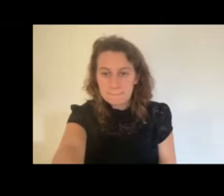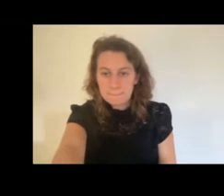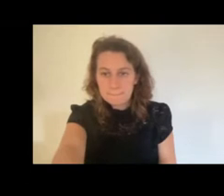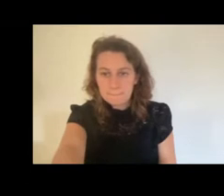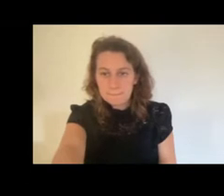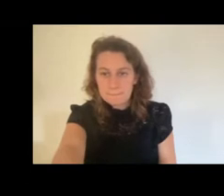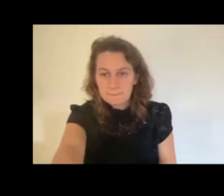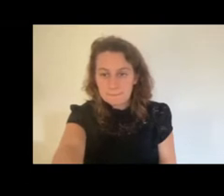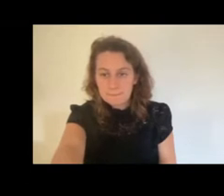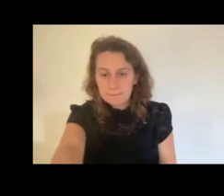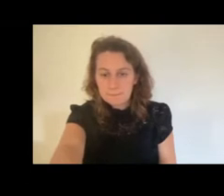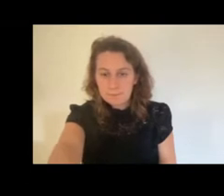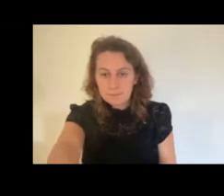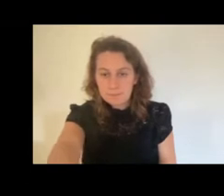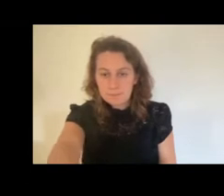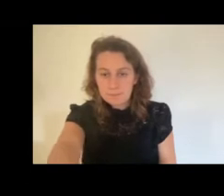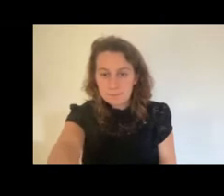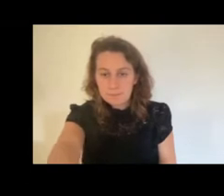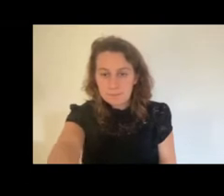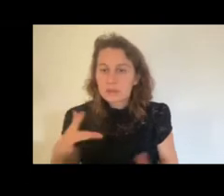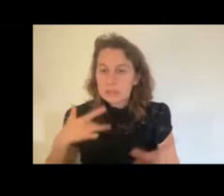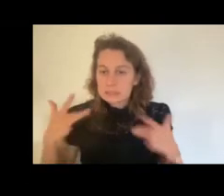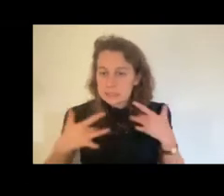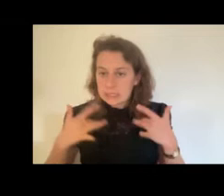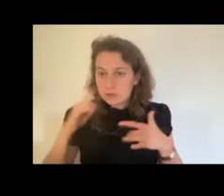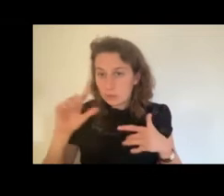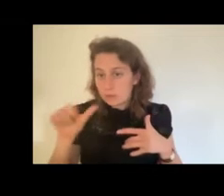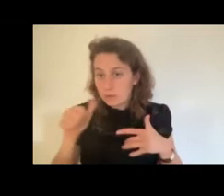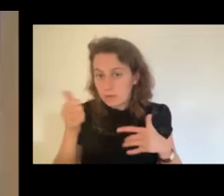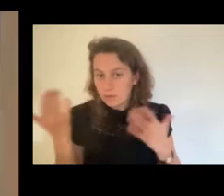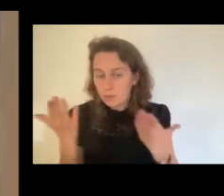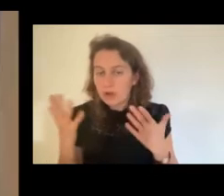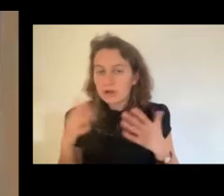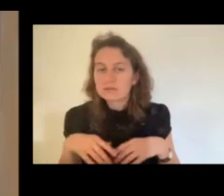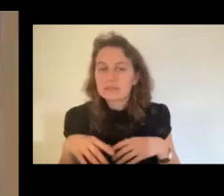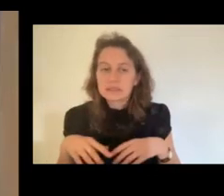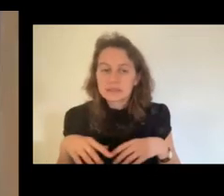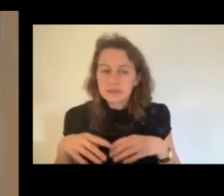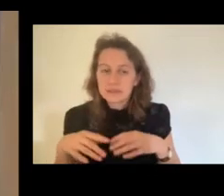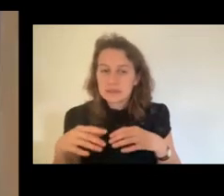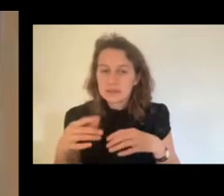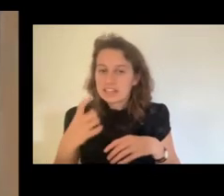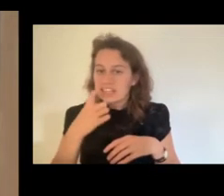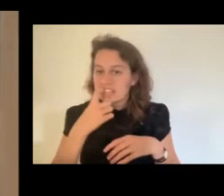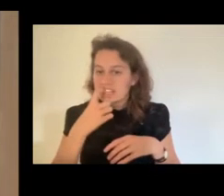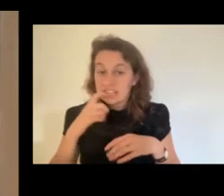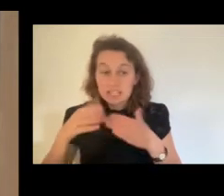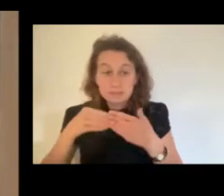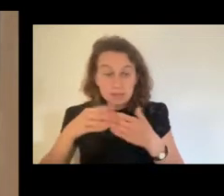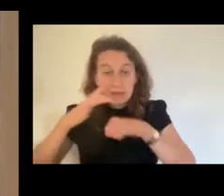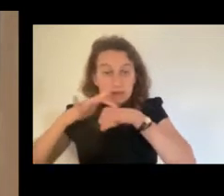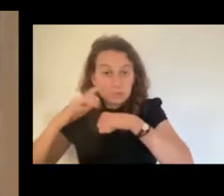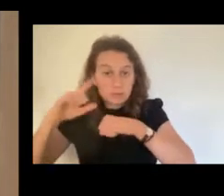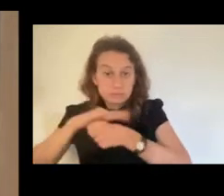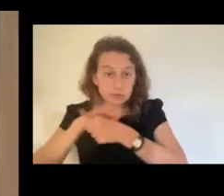for us, which is the plastic glass. And that has been the material widely available during COVID, and as well